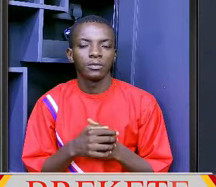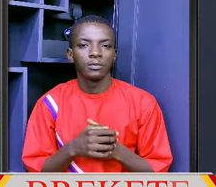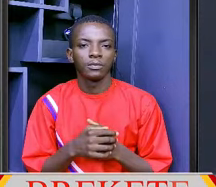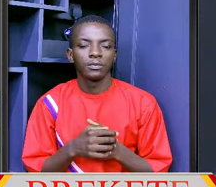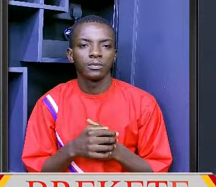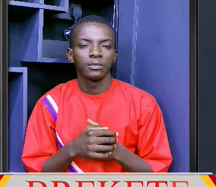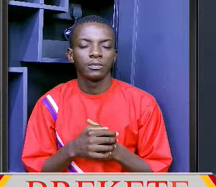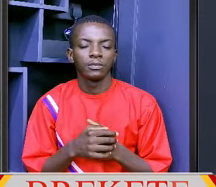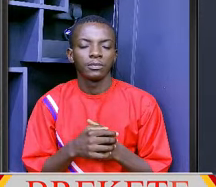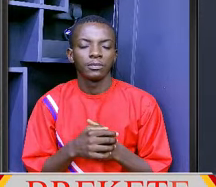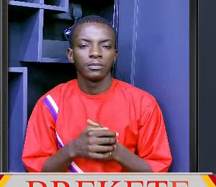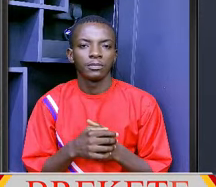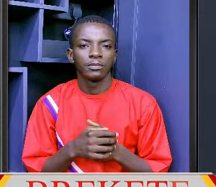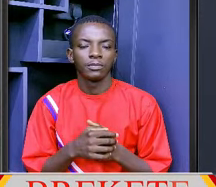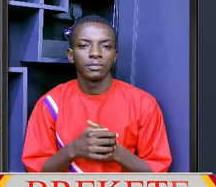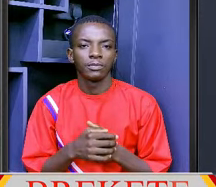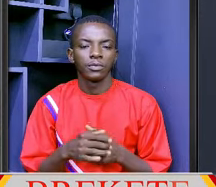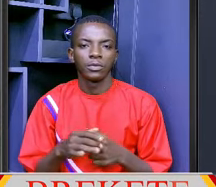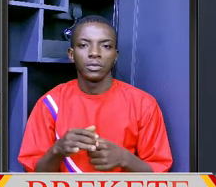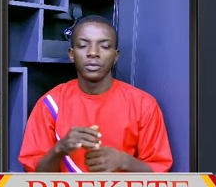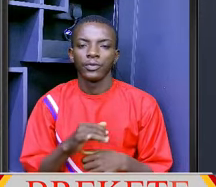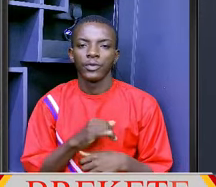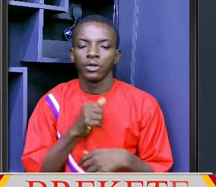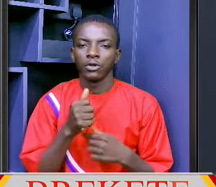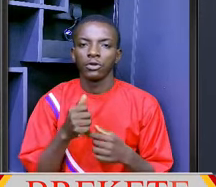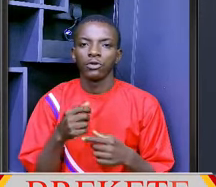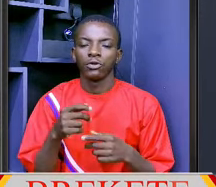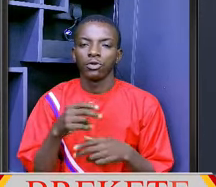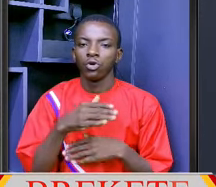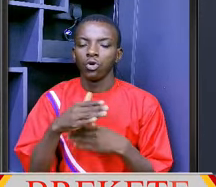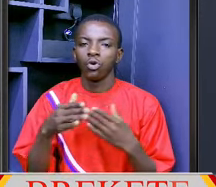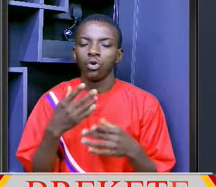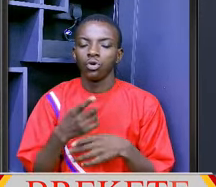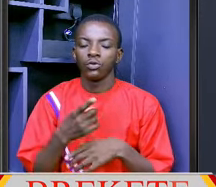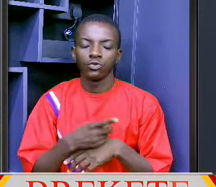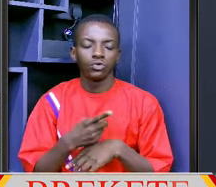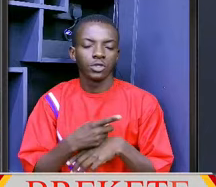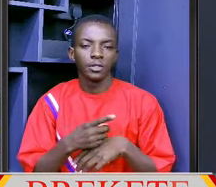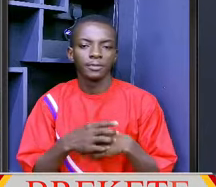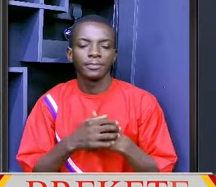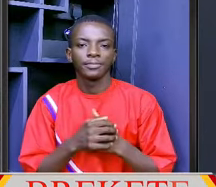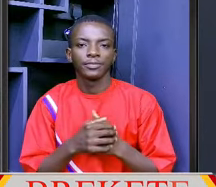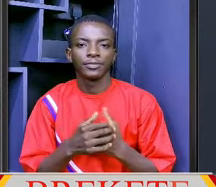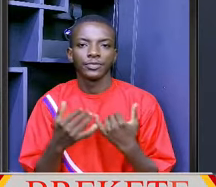sir. I am giving you people the whole of today.